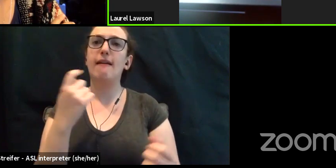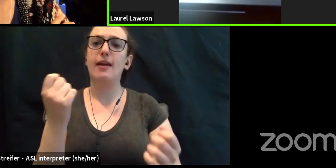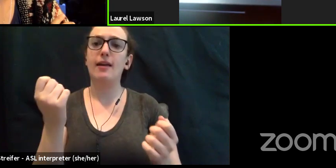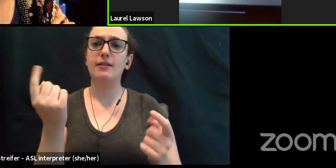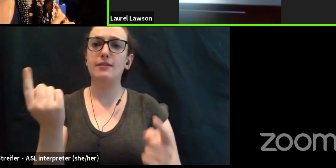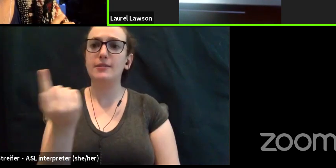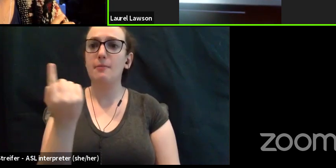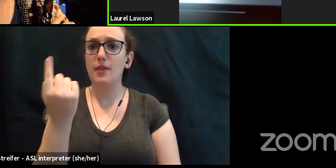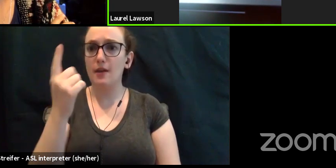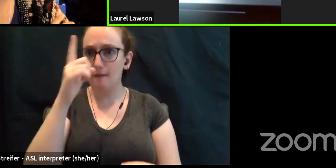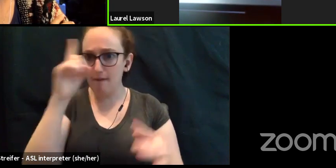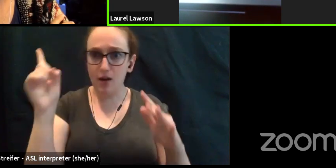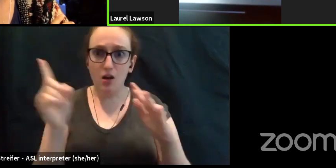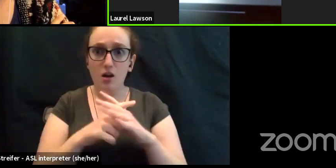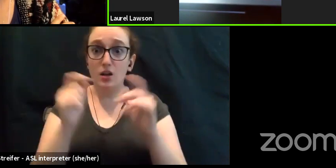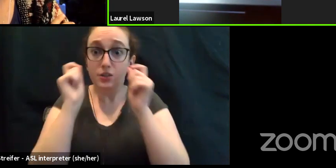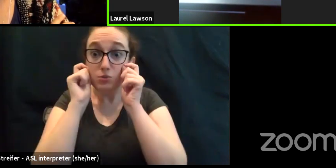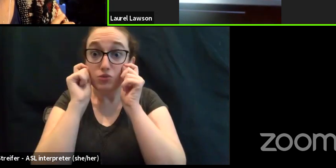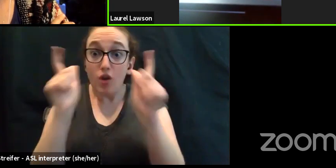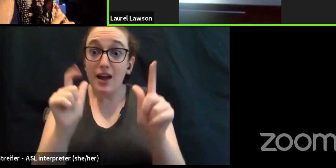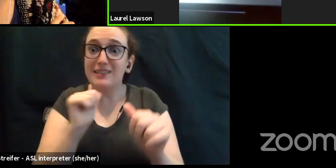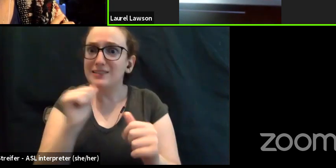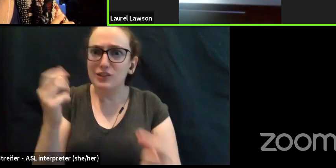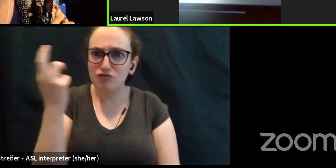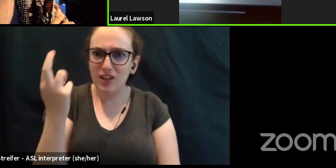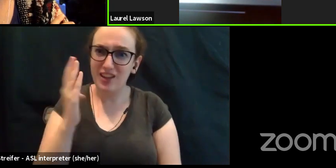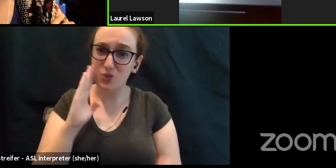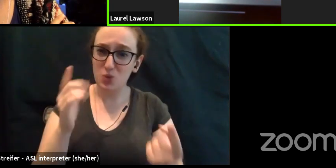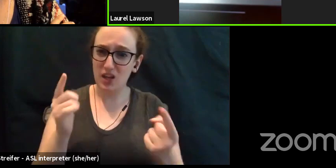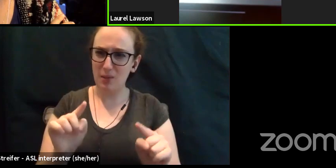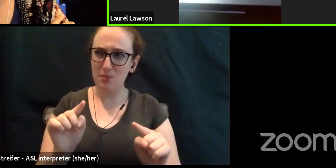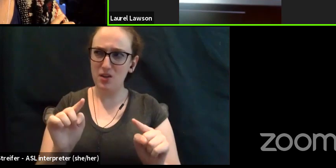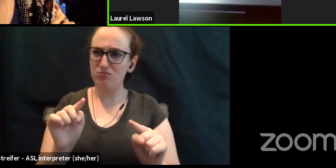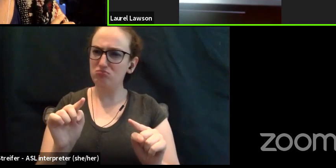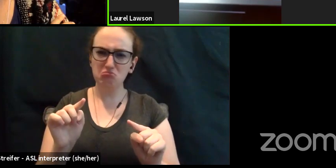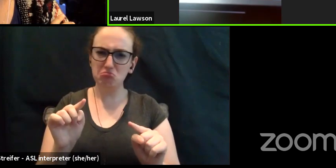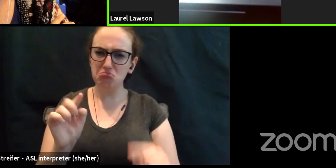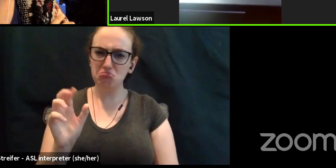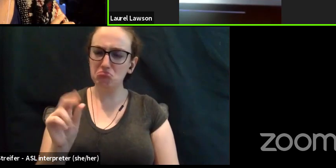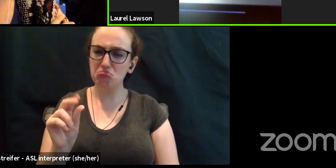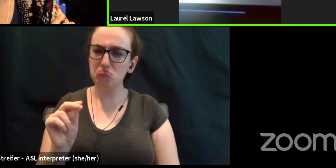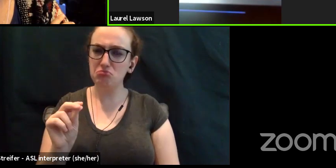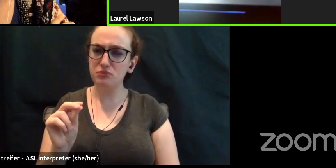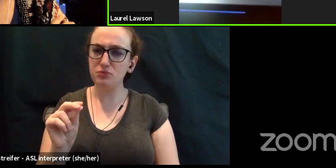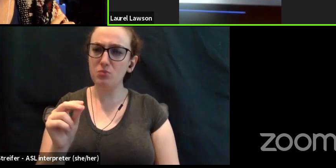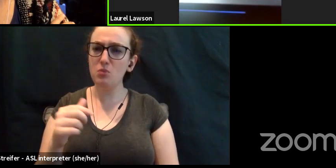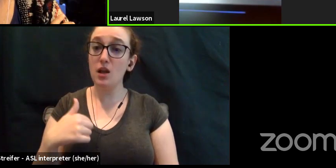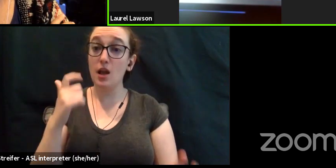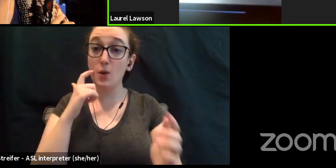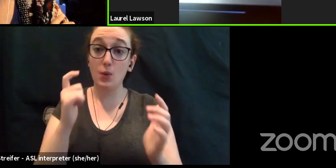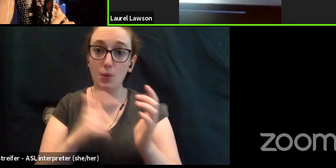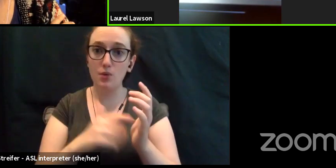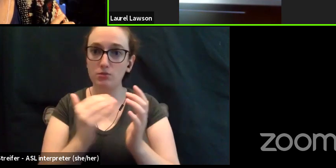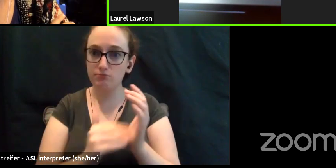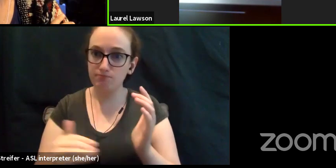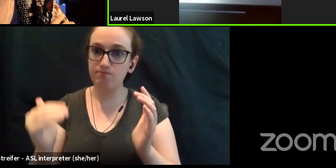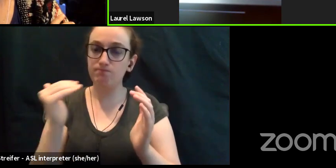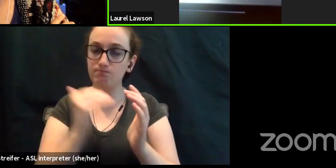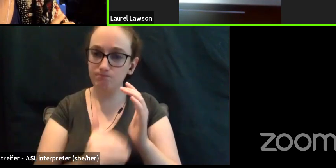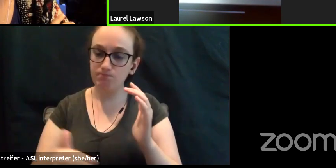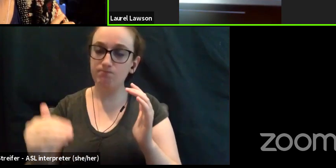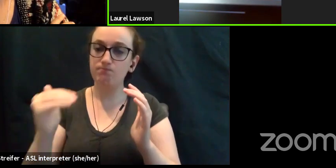huge surprises in that. But what I have learned over and over,